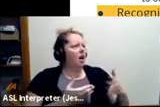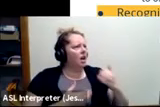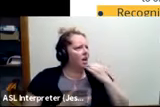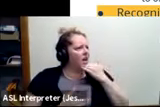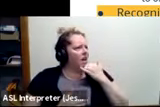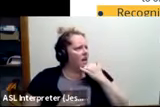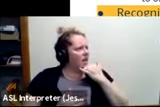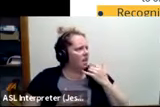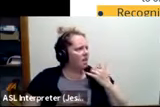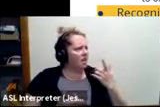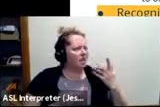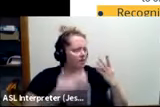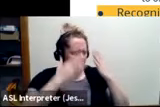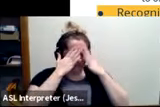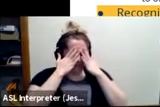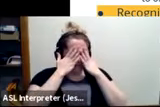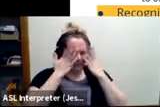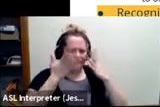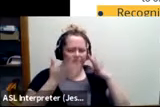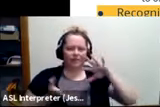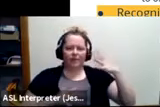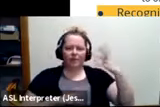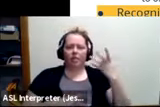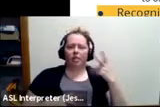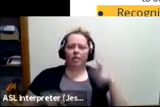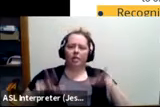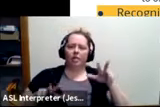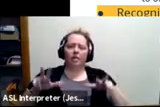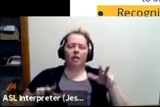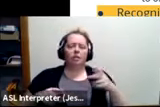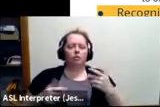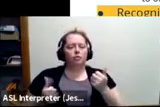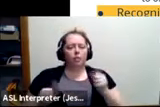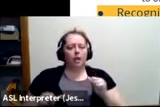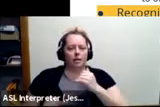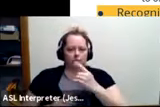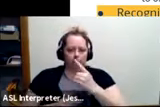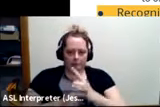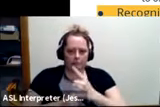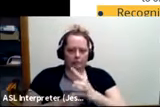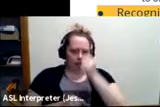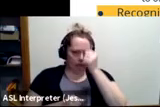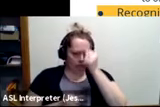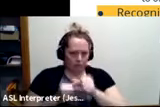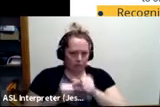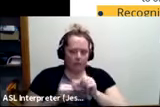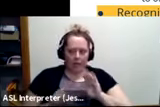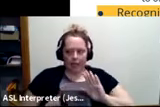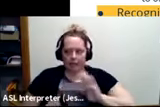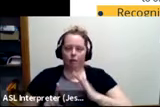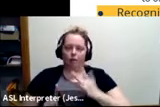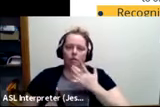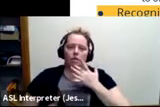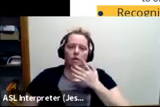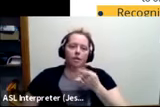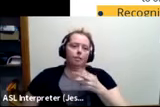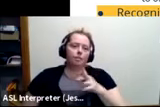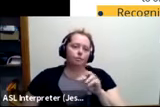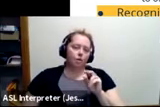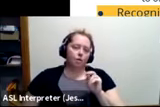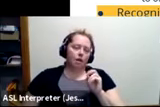saying, okay, I can trust this person to get it right. So really try to get it right. At the same time, obviously, everyone makes